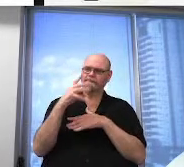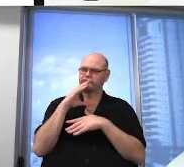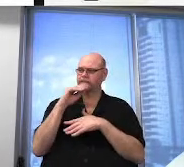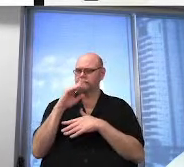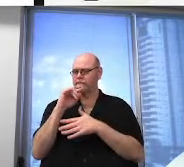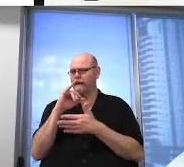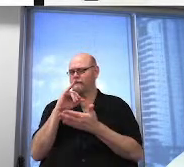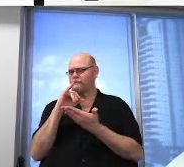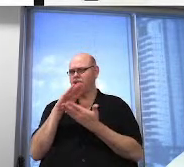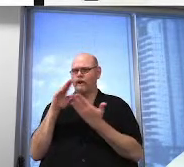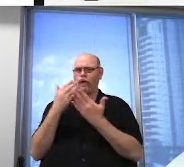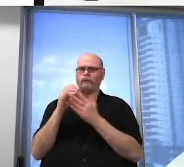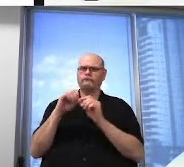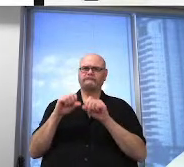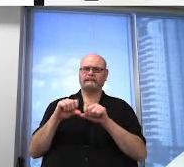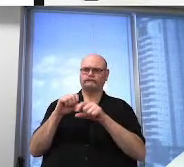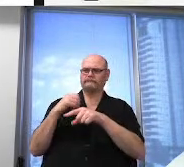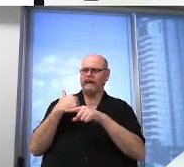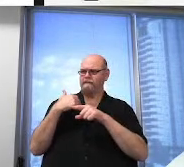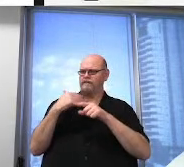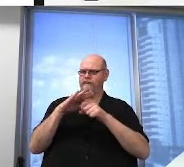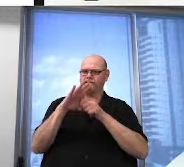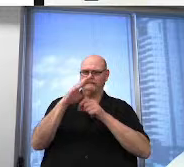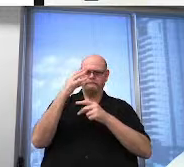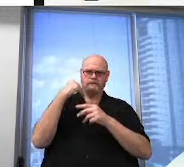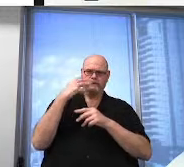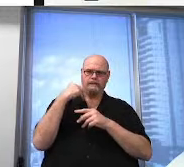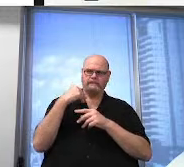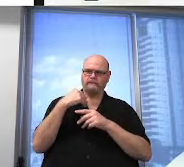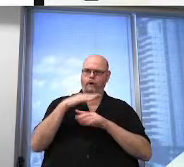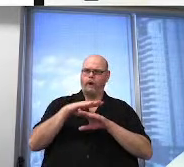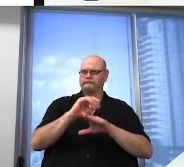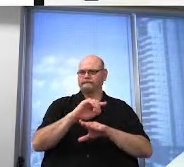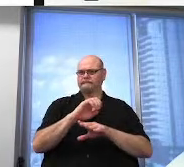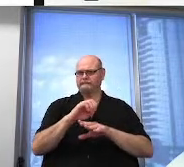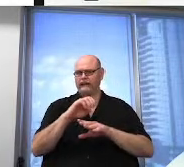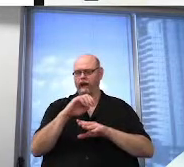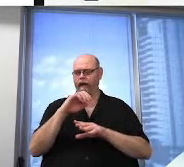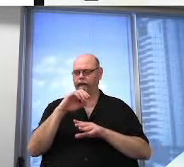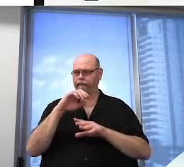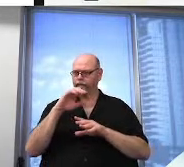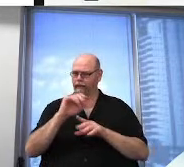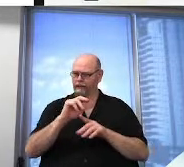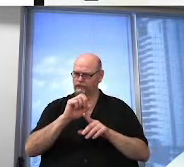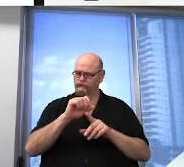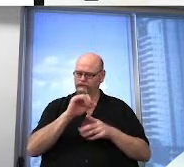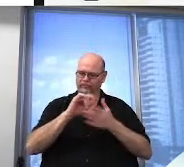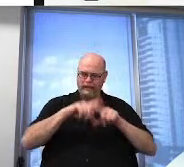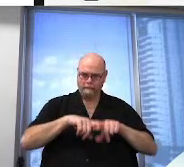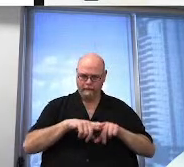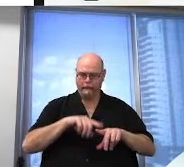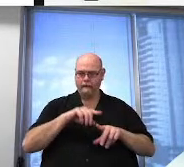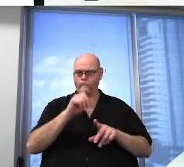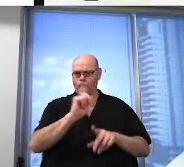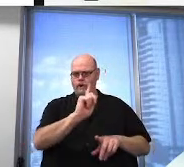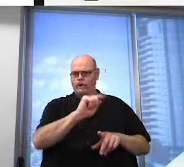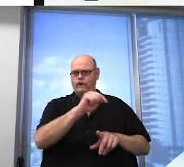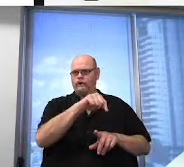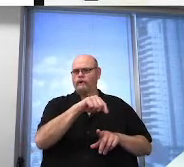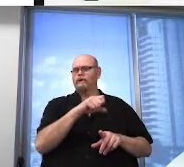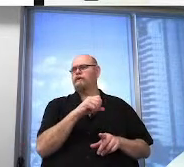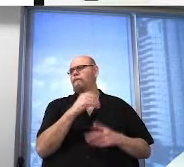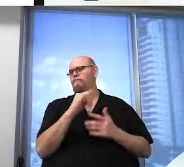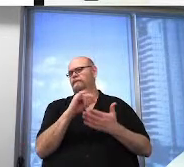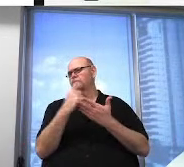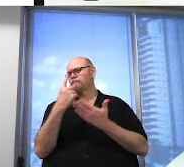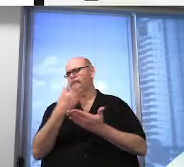these things we have enough experience to be able to understand it until we do site conditions. Site conditions may vary, but that's within what we have